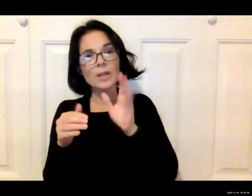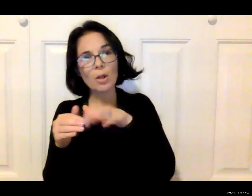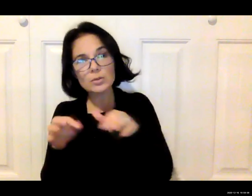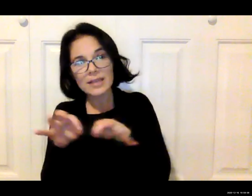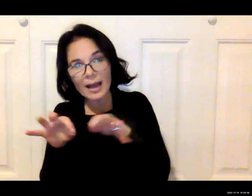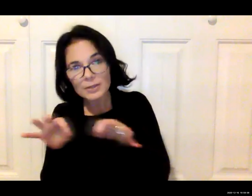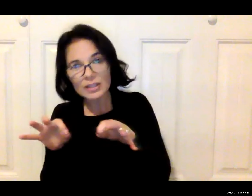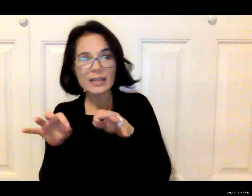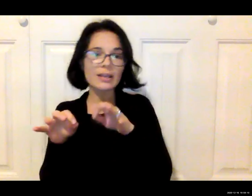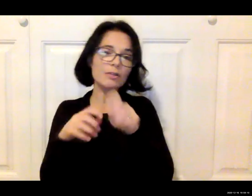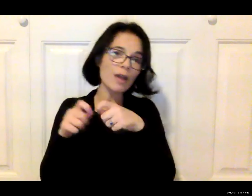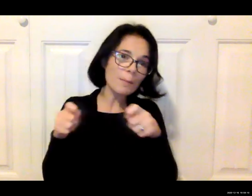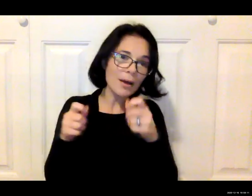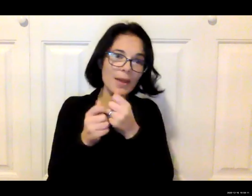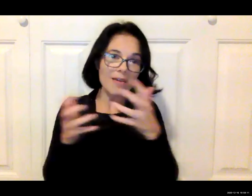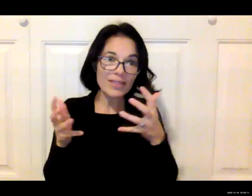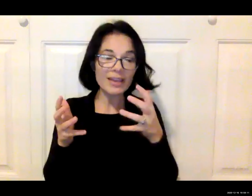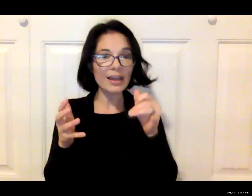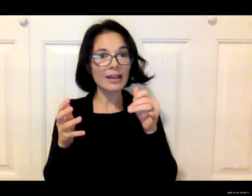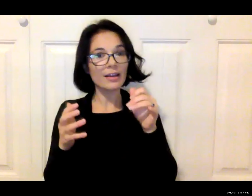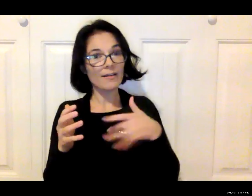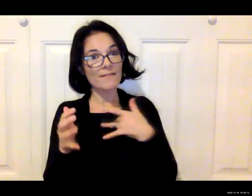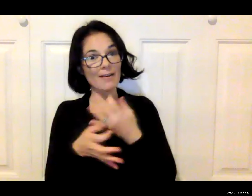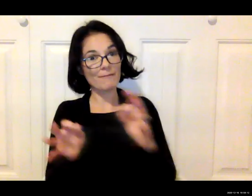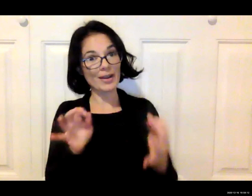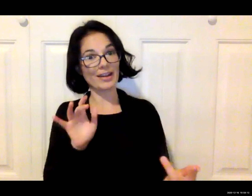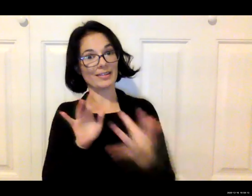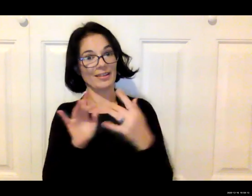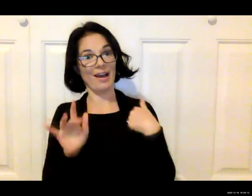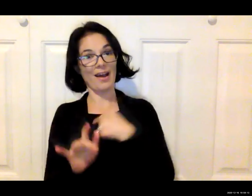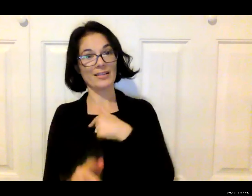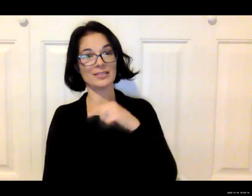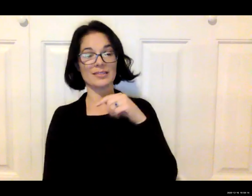to contact us through our website as well,